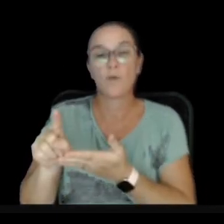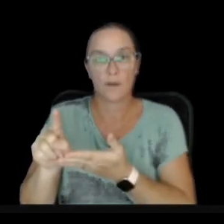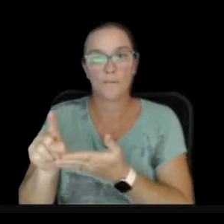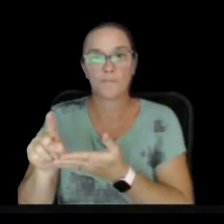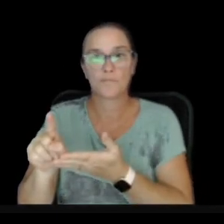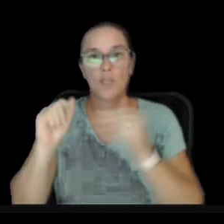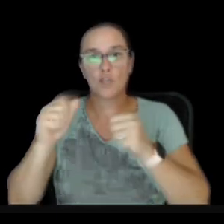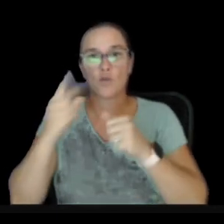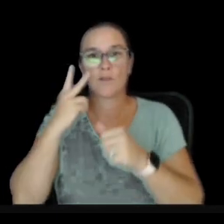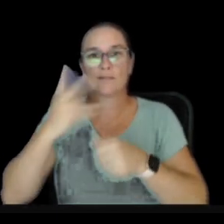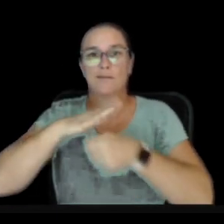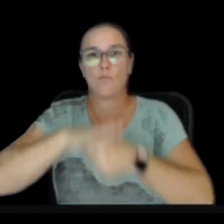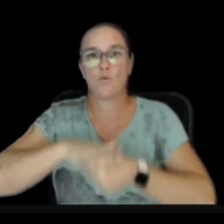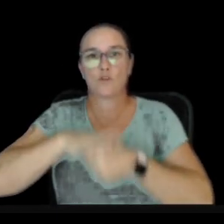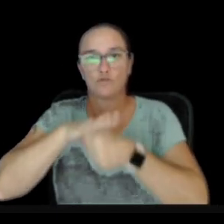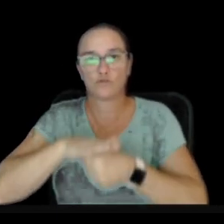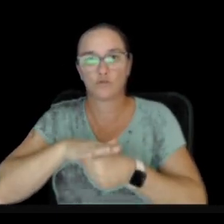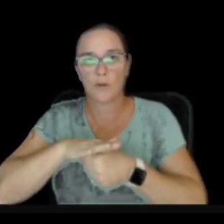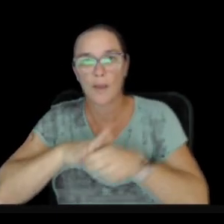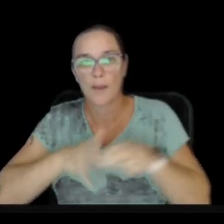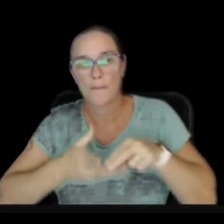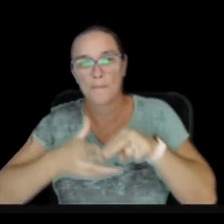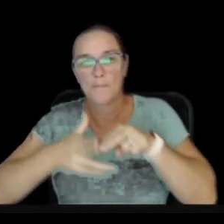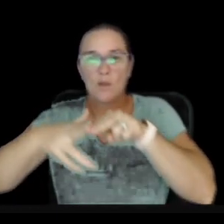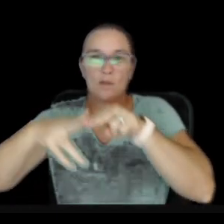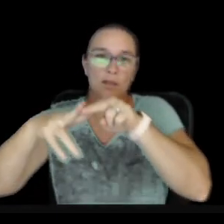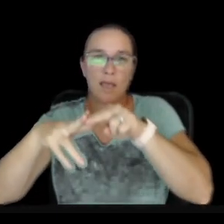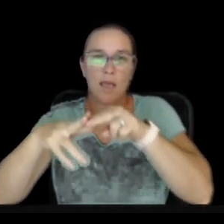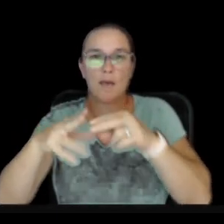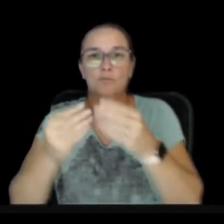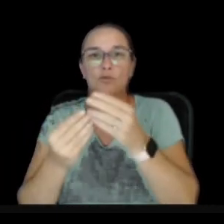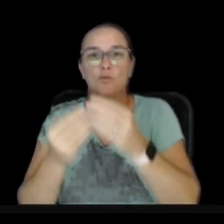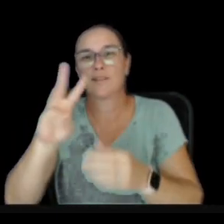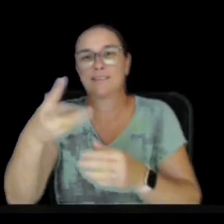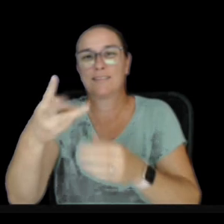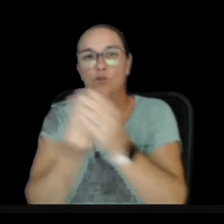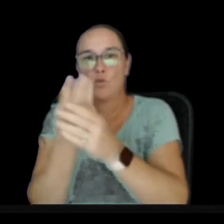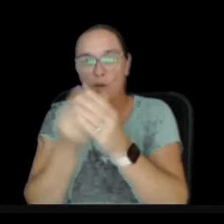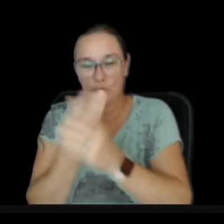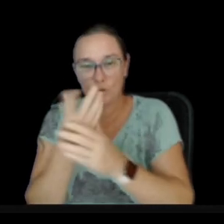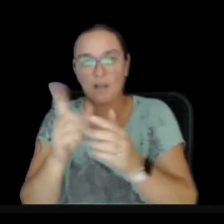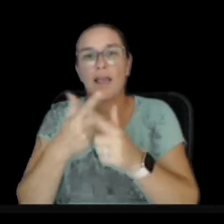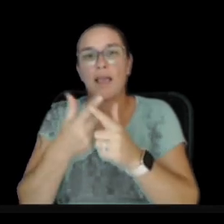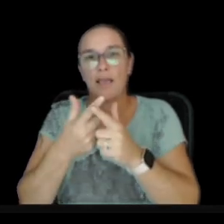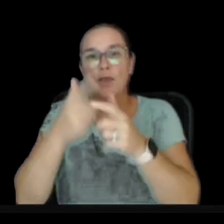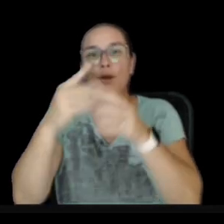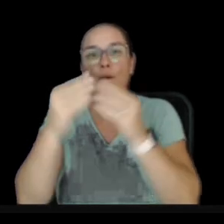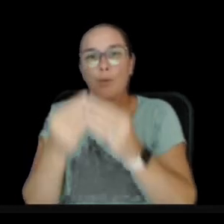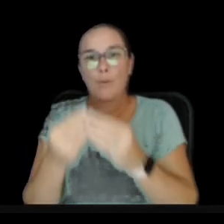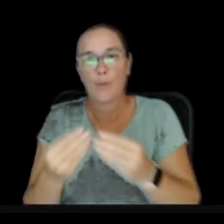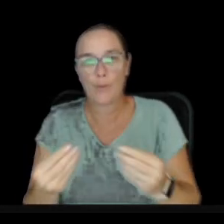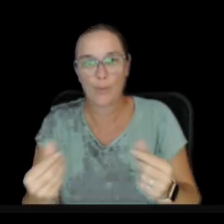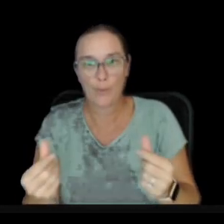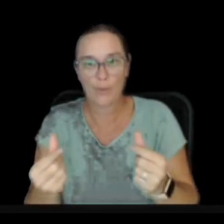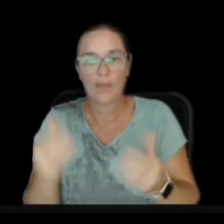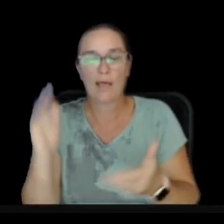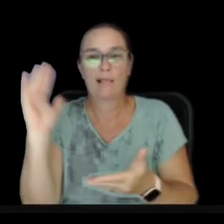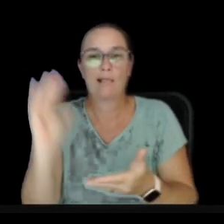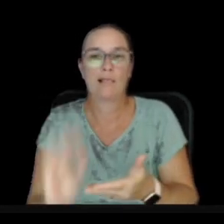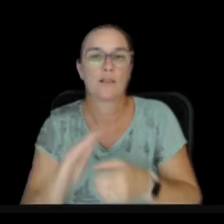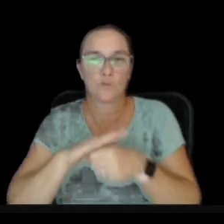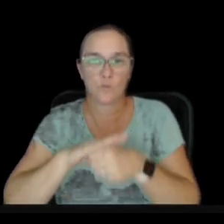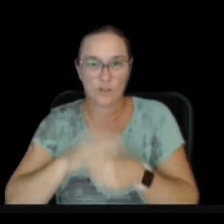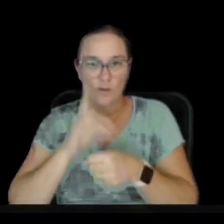pressurization of the volcano building up to the start of episode 6. When episode 6 starts, that relieves that pressure for that